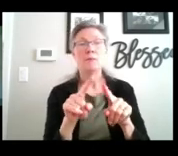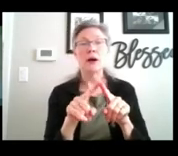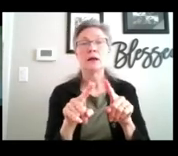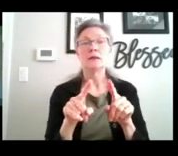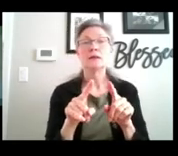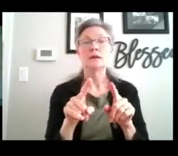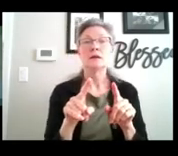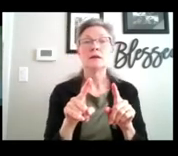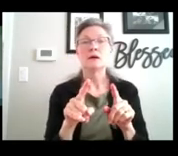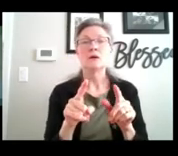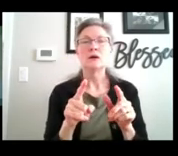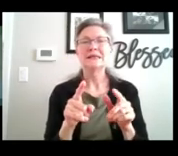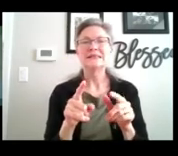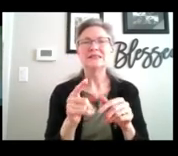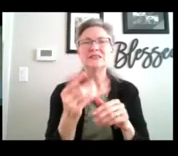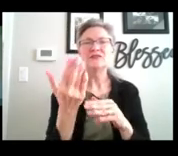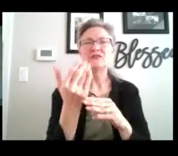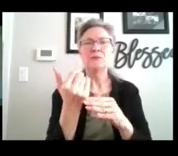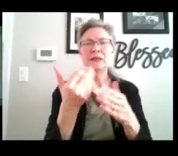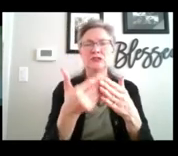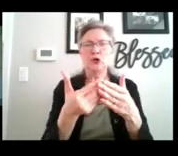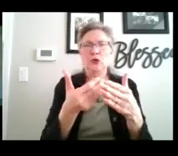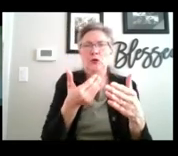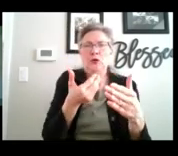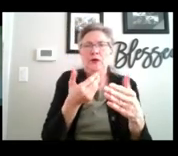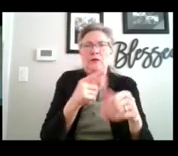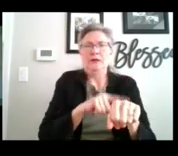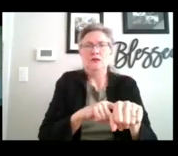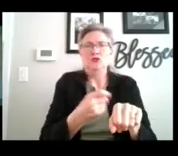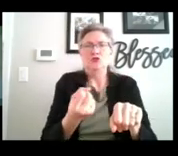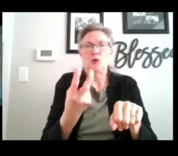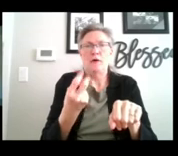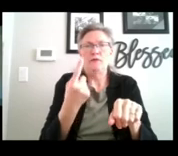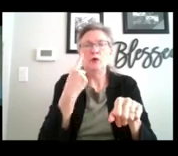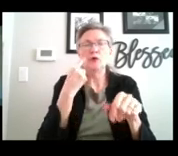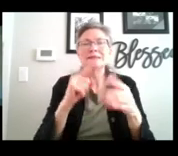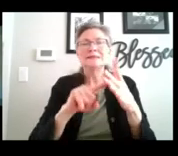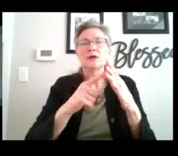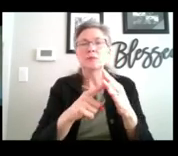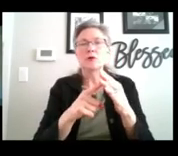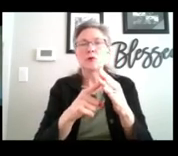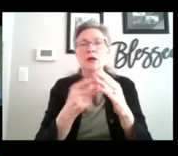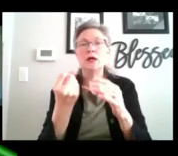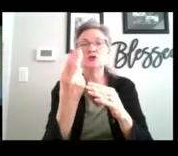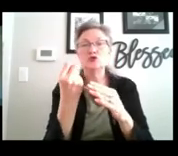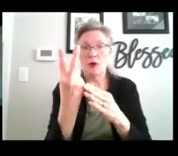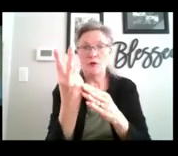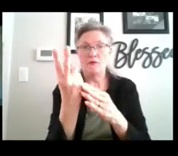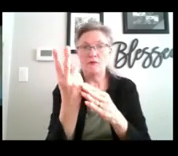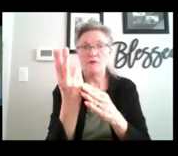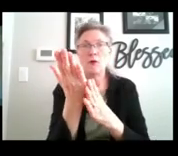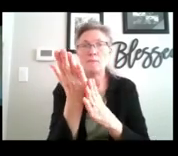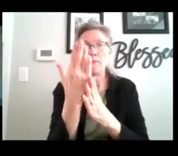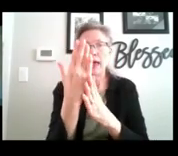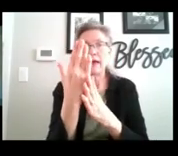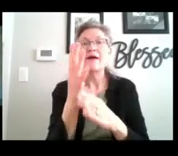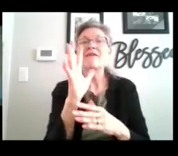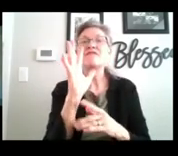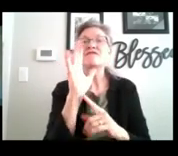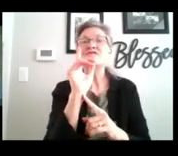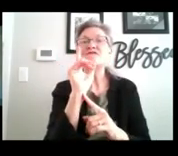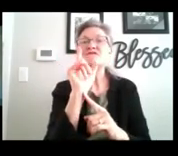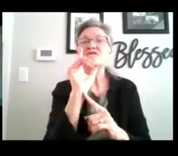what time it would be if it's 15 minutes earlier than 12 p.m. Well, you could just start by going 5 minutes earlier, which you would